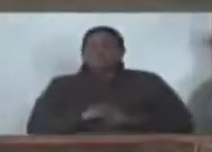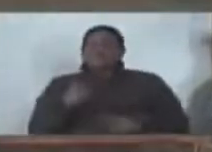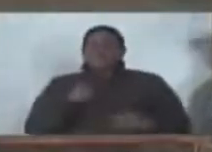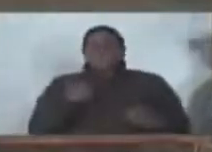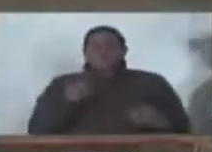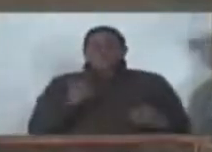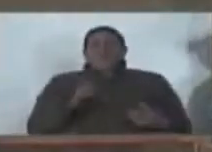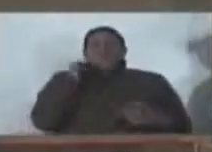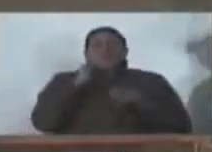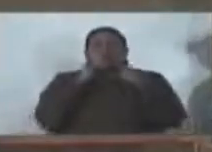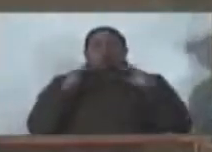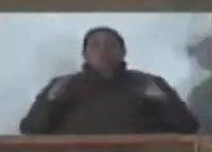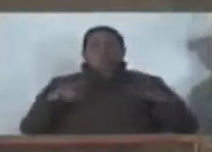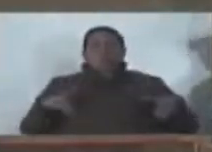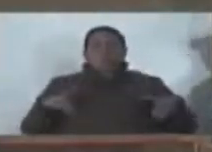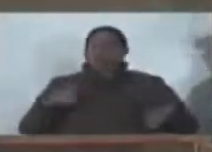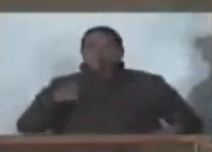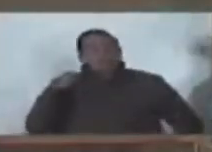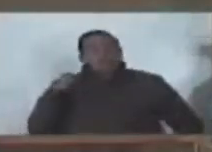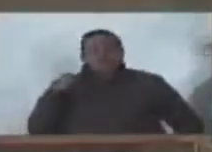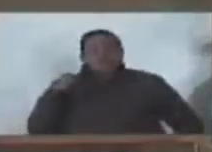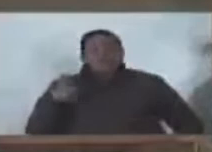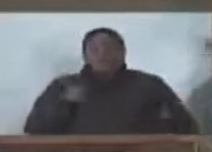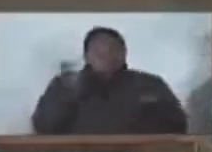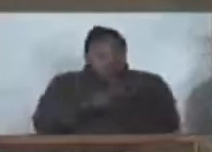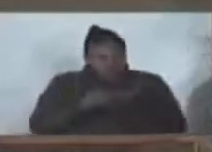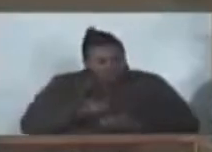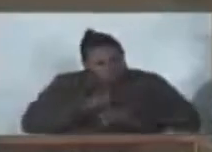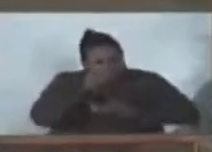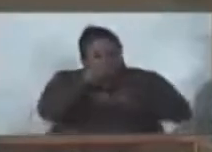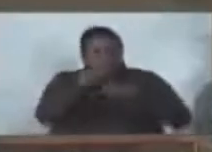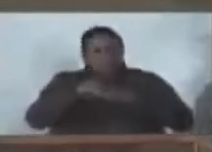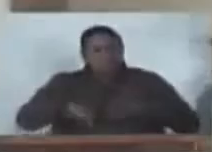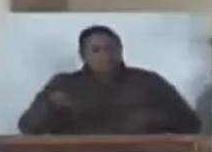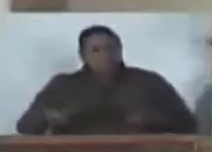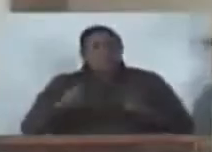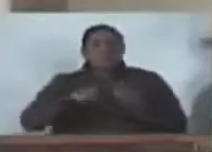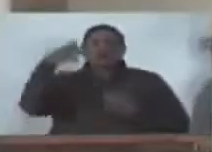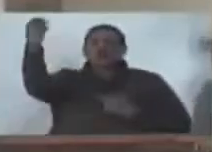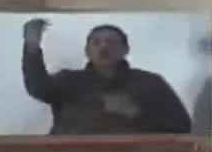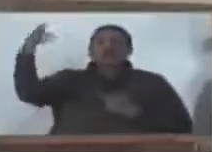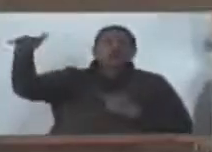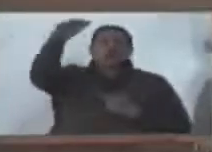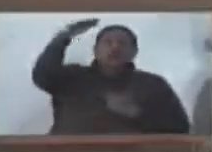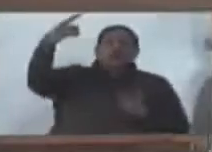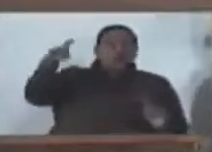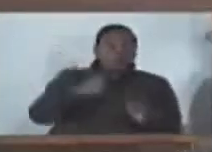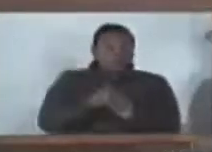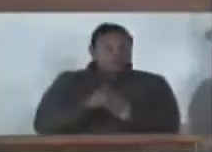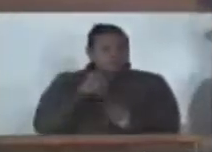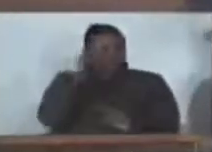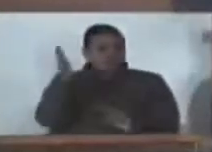not be silent. I will raise my voice in this House and elsewhere. I will